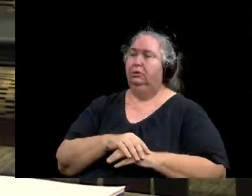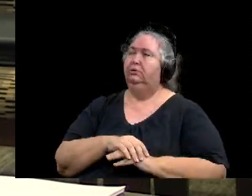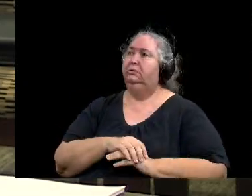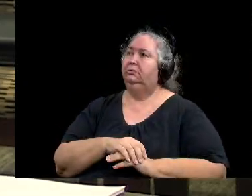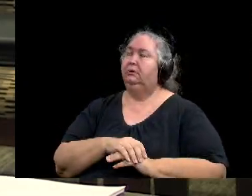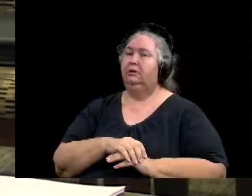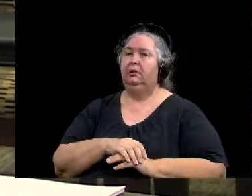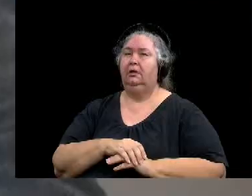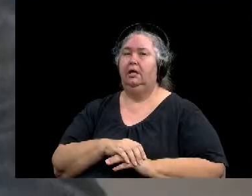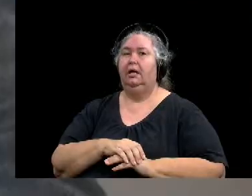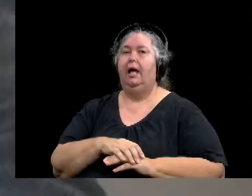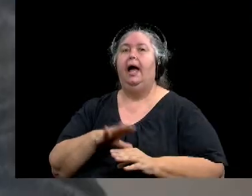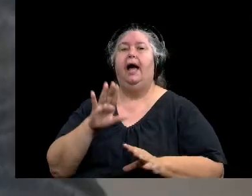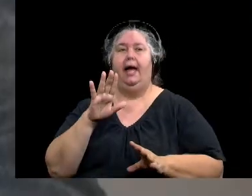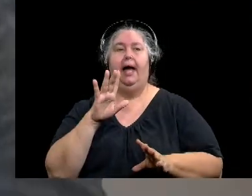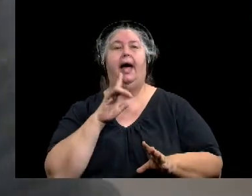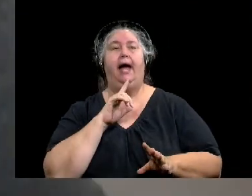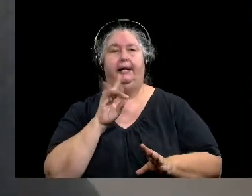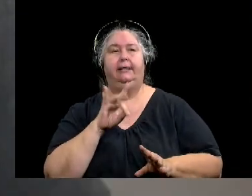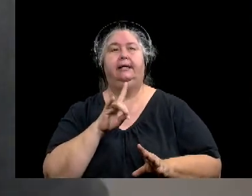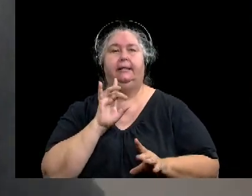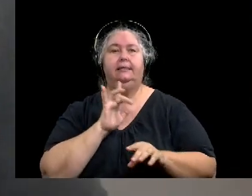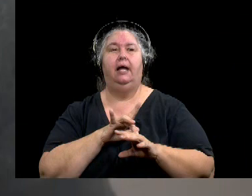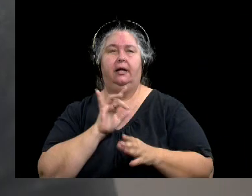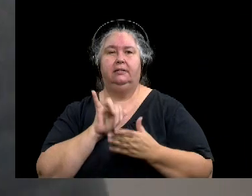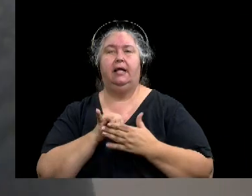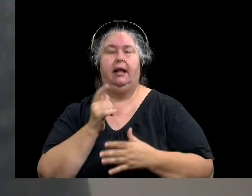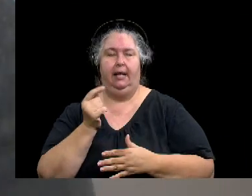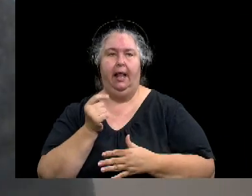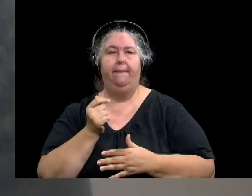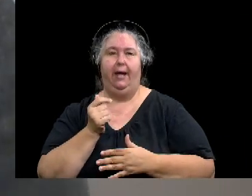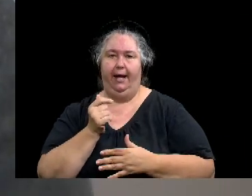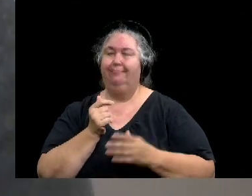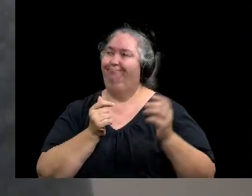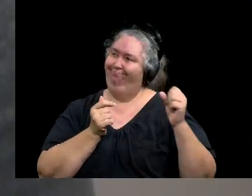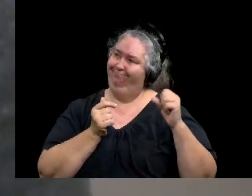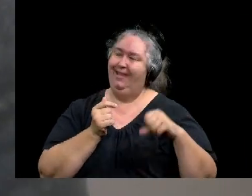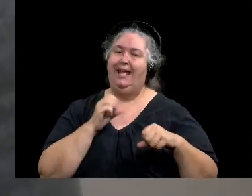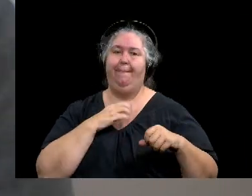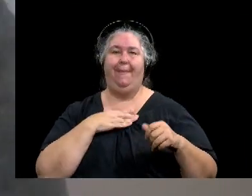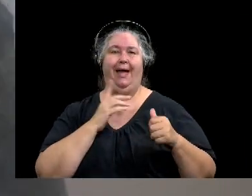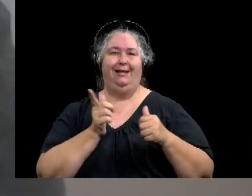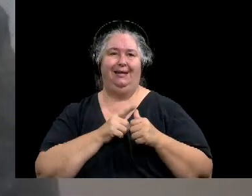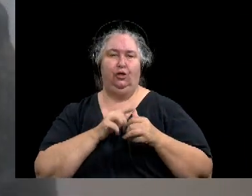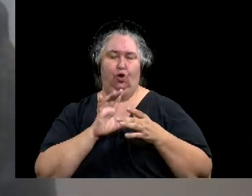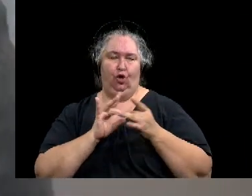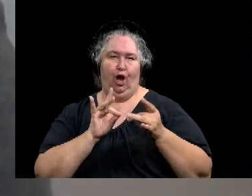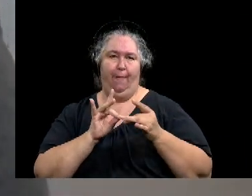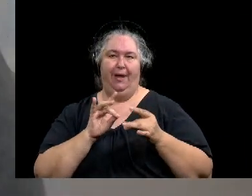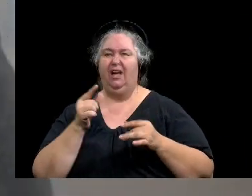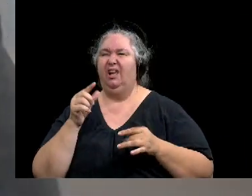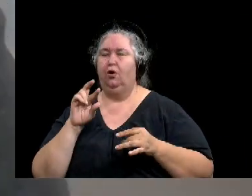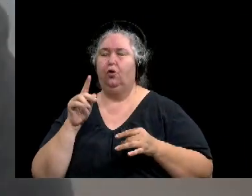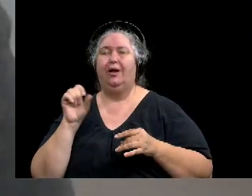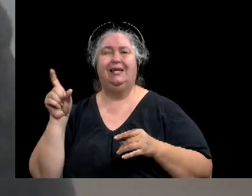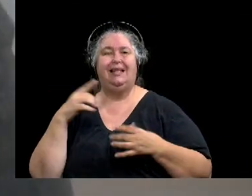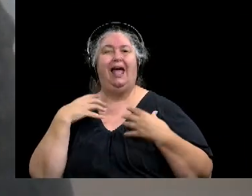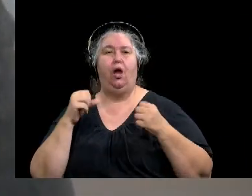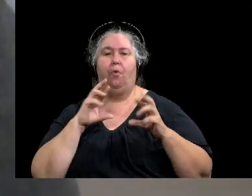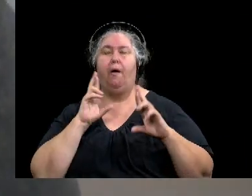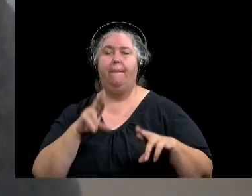Sure, I hit on that a bit You did, in yeah. my initial comments. The health response team has been